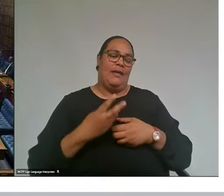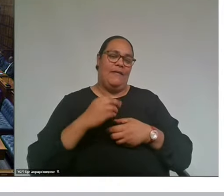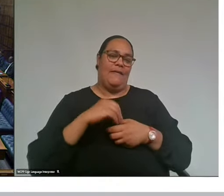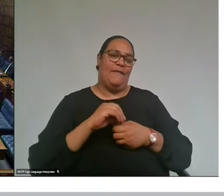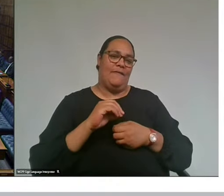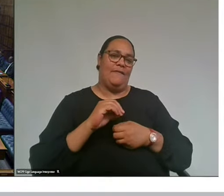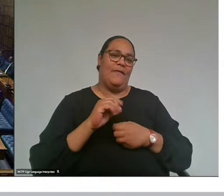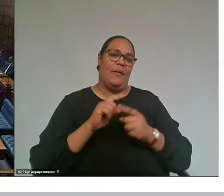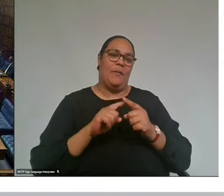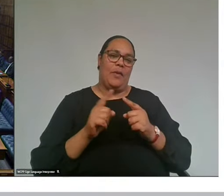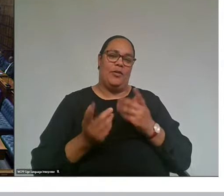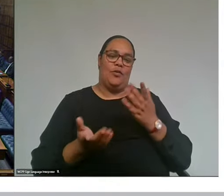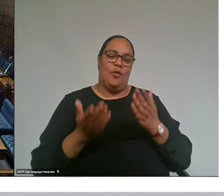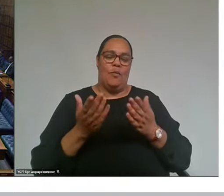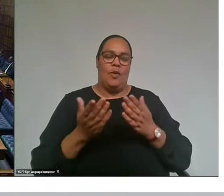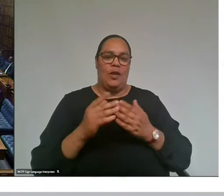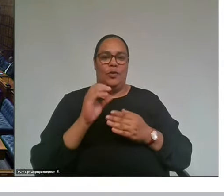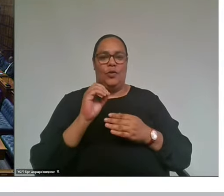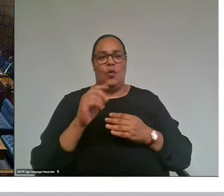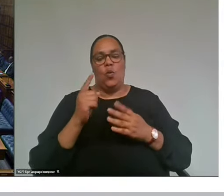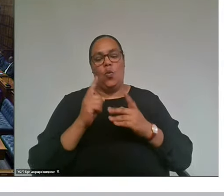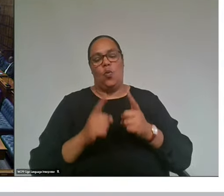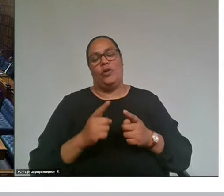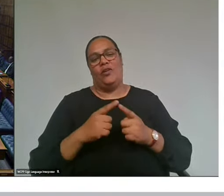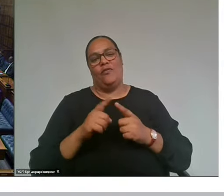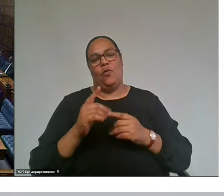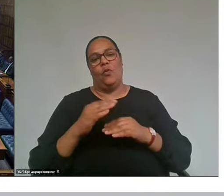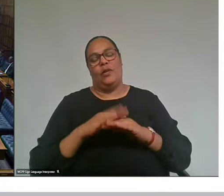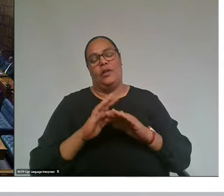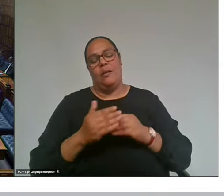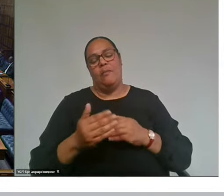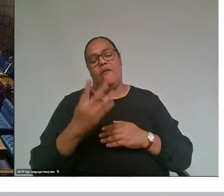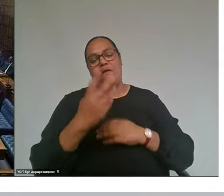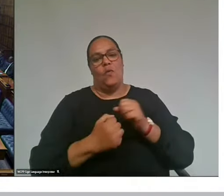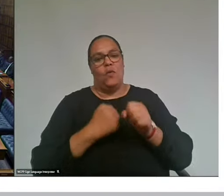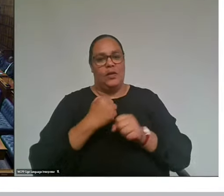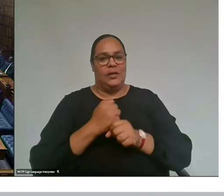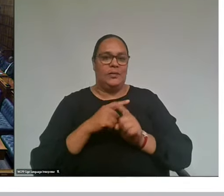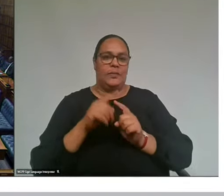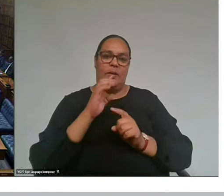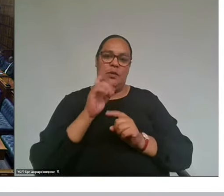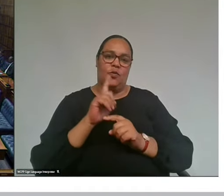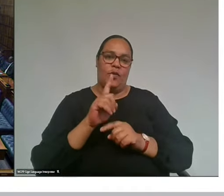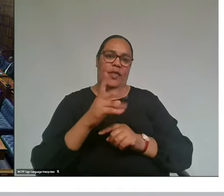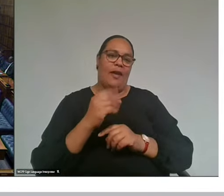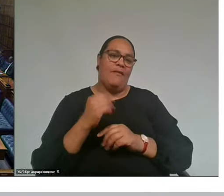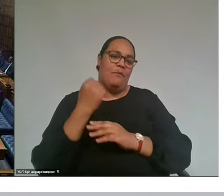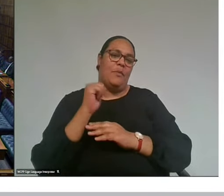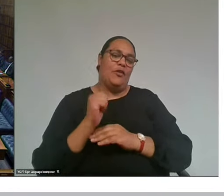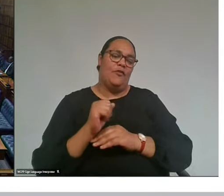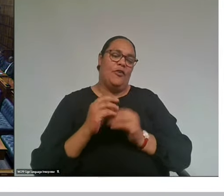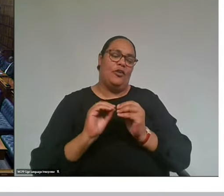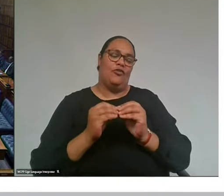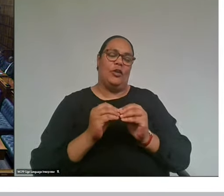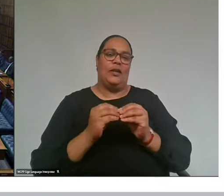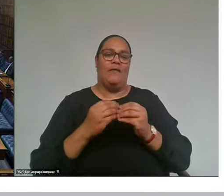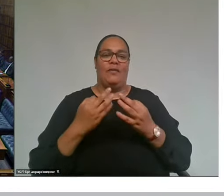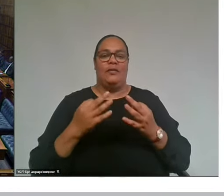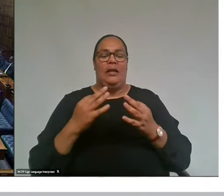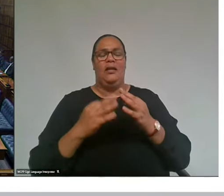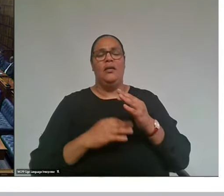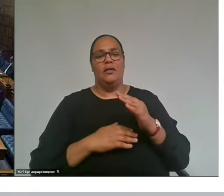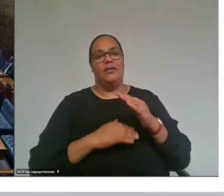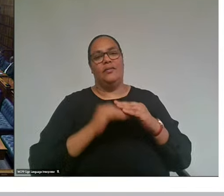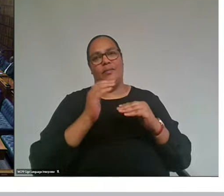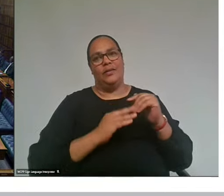constrained comprised zero orders for a period of four years which meant that they had a manufacturing facility that was manufacturing a